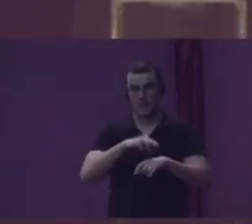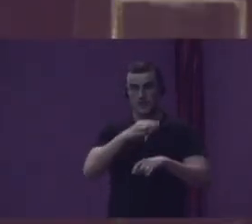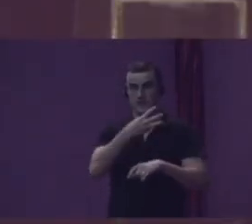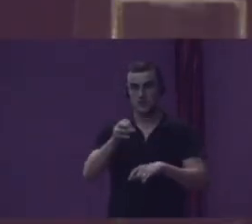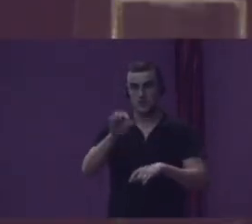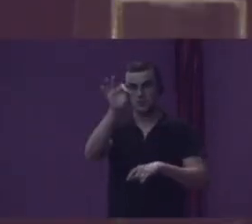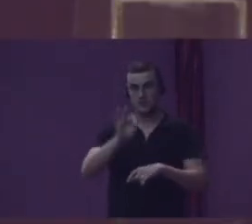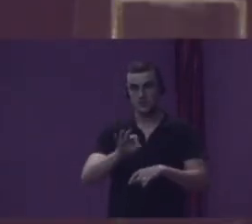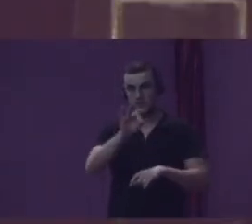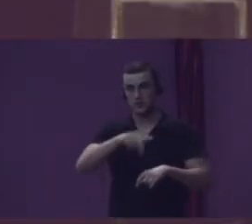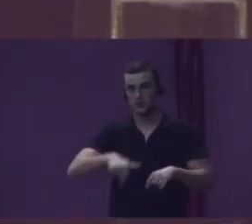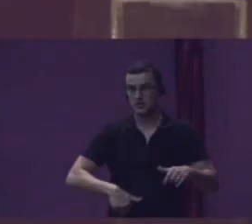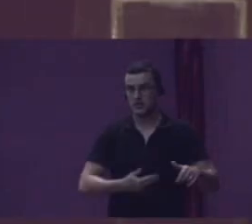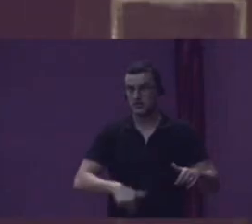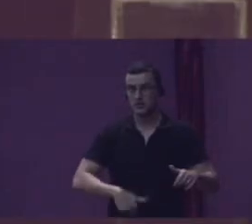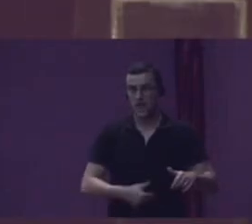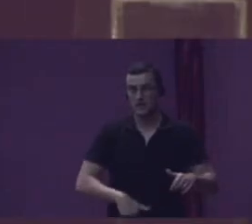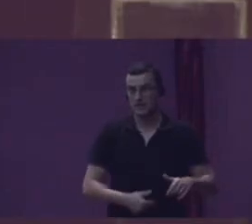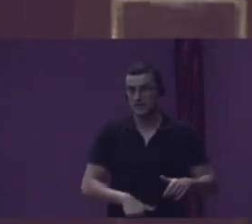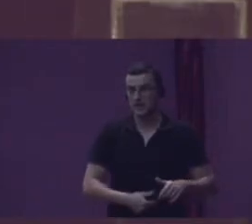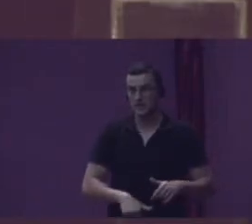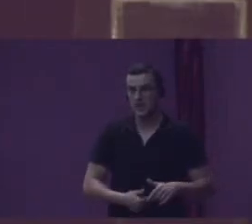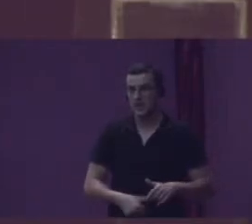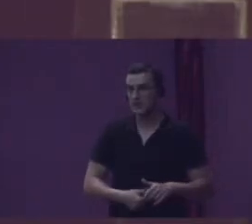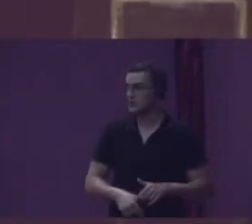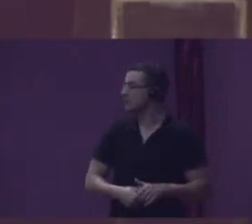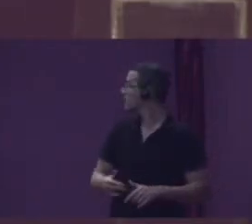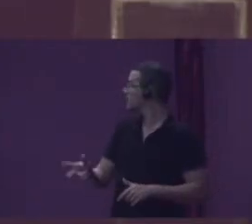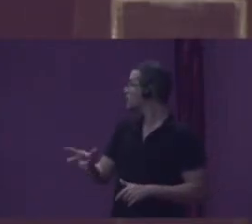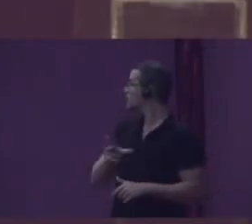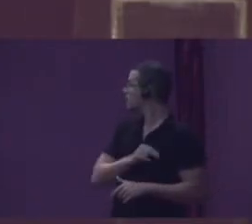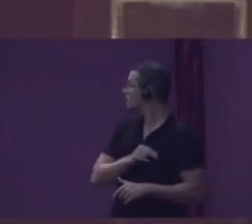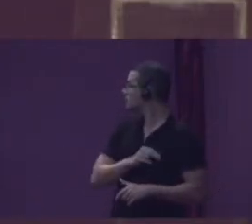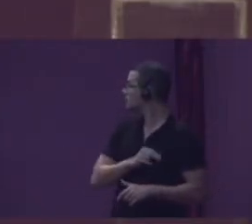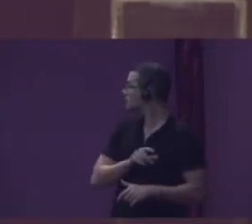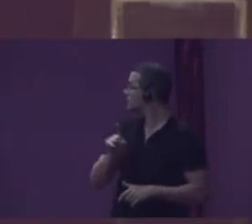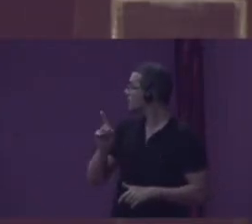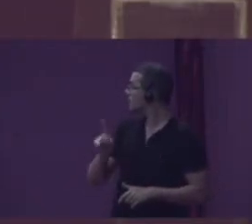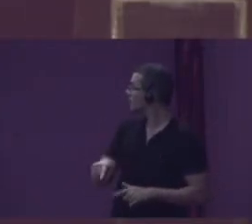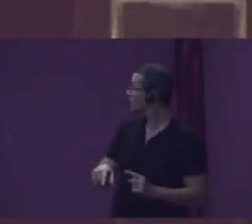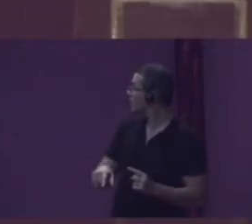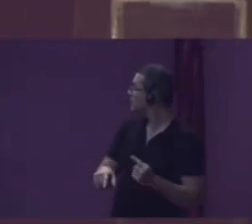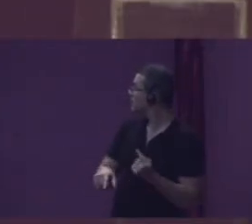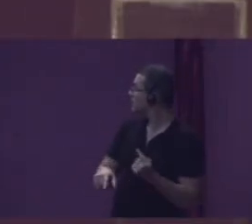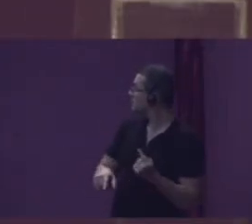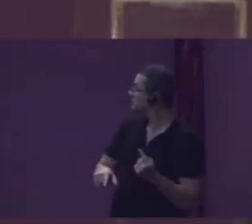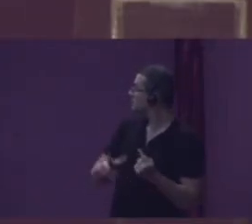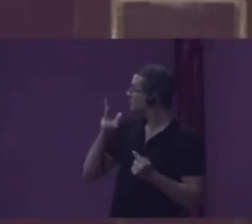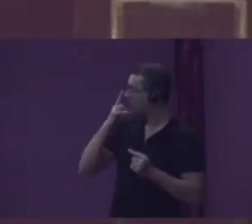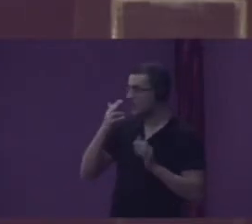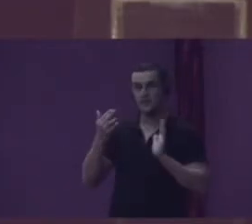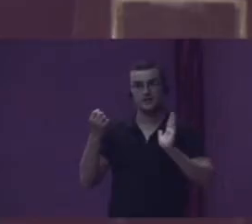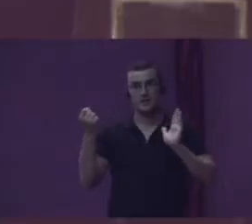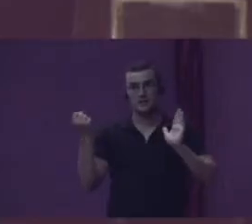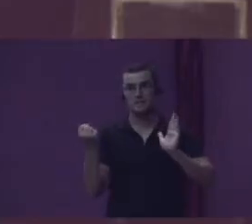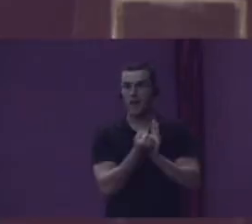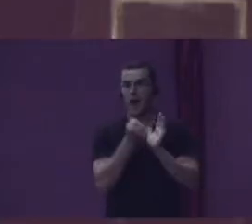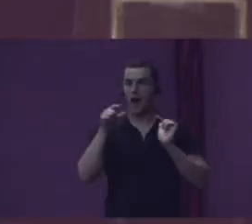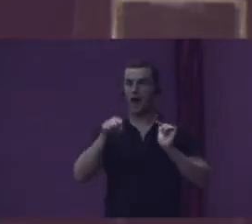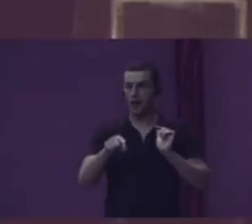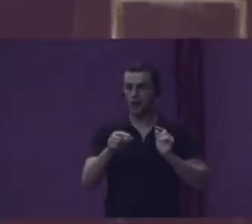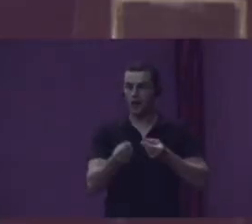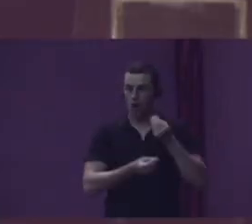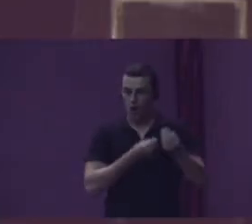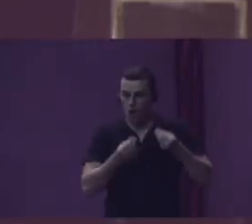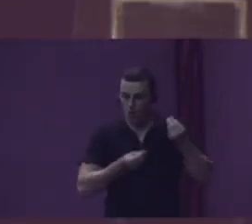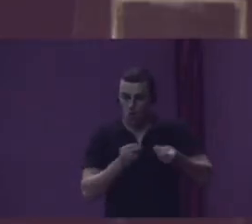utilized. Cesarean, of course, is only one marker for the uptake of obstetric care, but it's one that we've talked about a lot over the